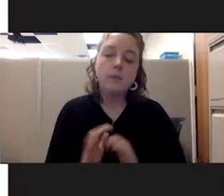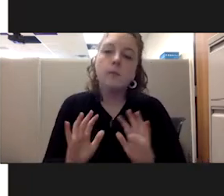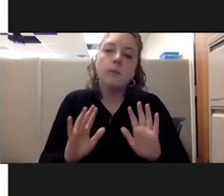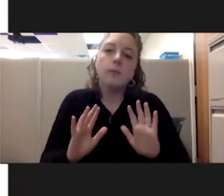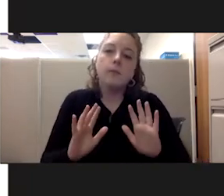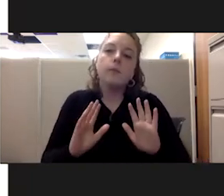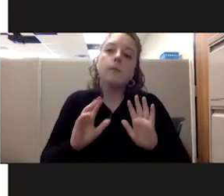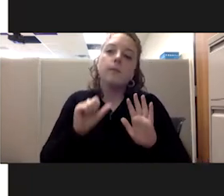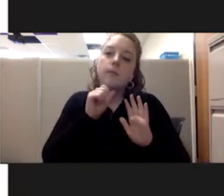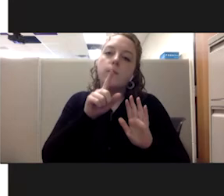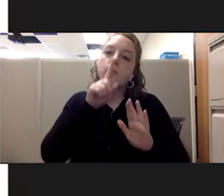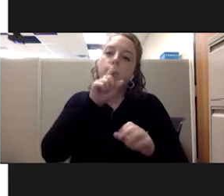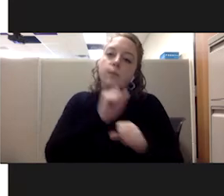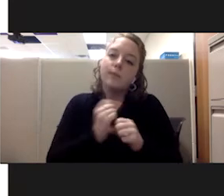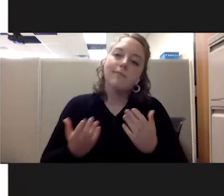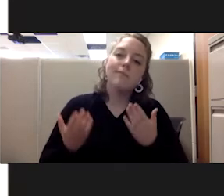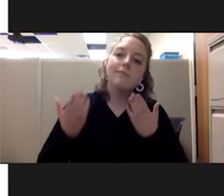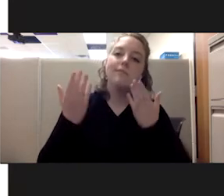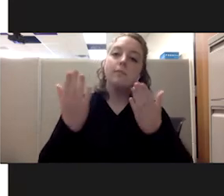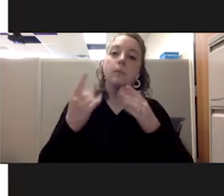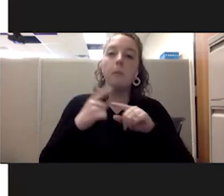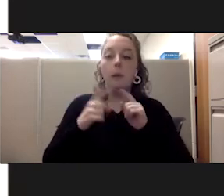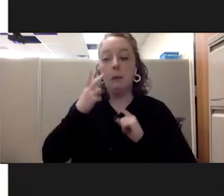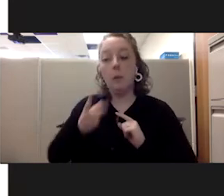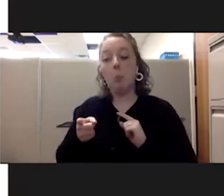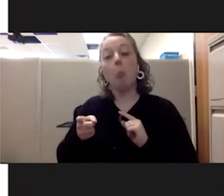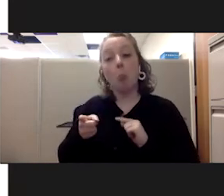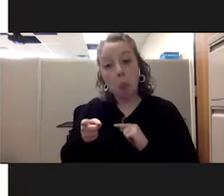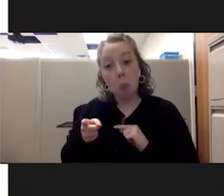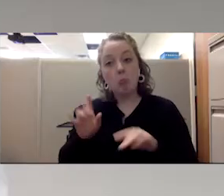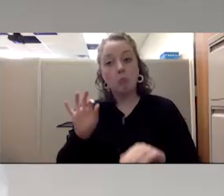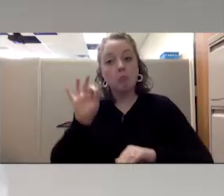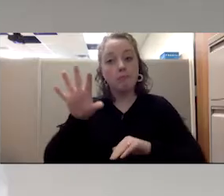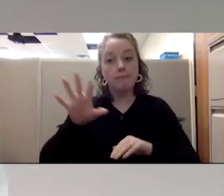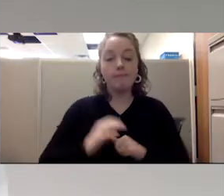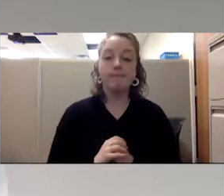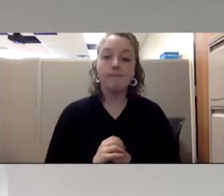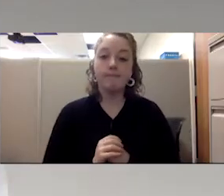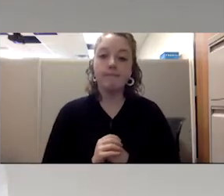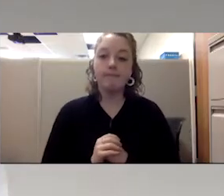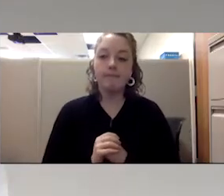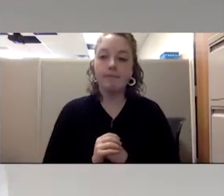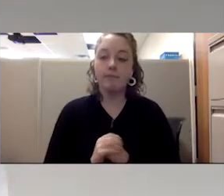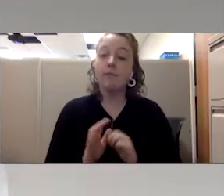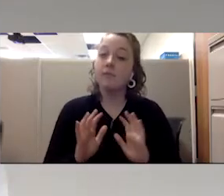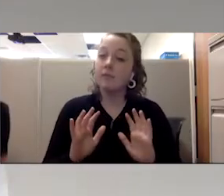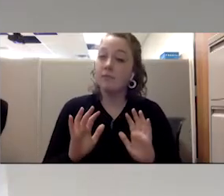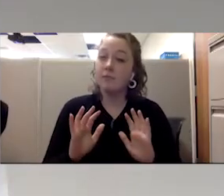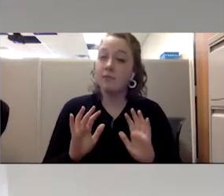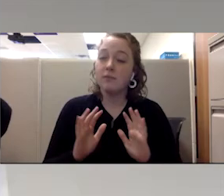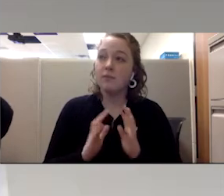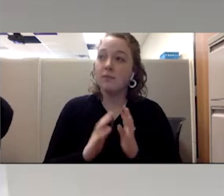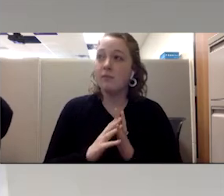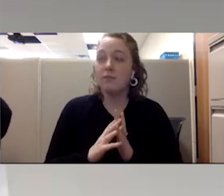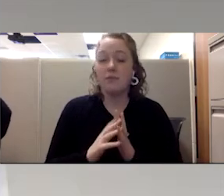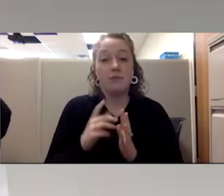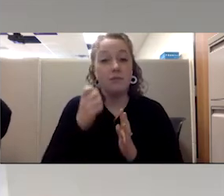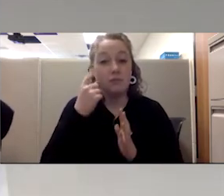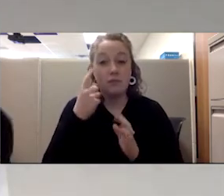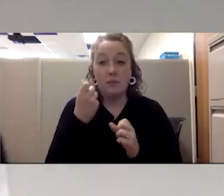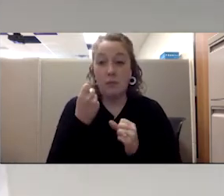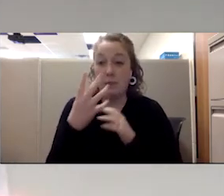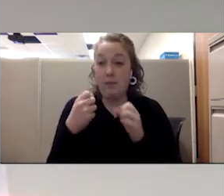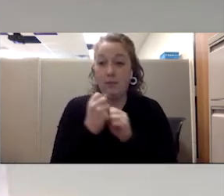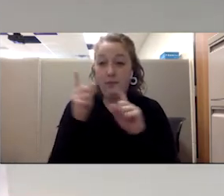but it was a question that came up in the chat. I think the closest thing that we've been looking at that for several